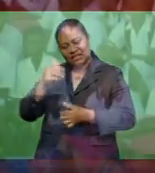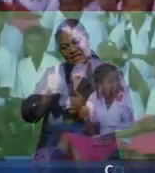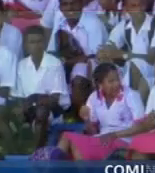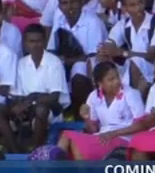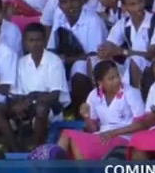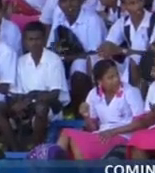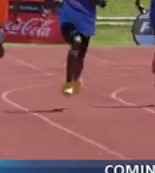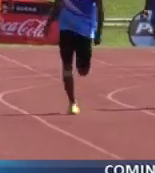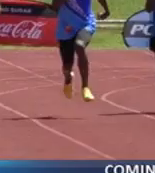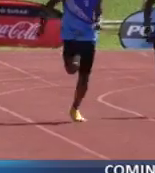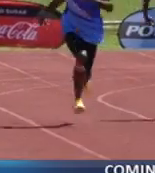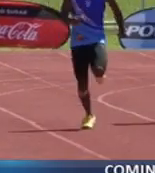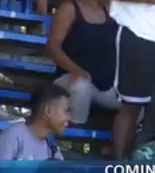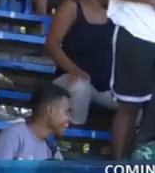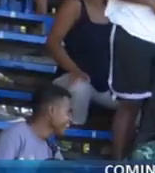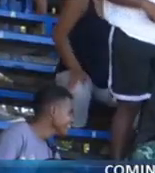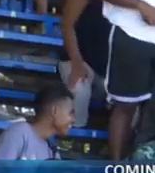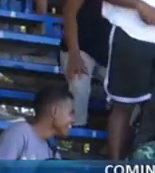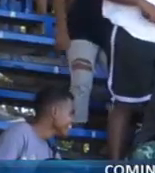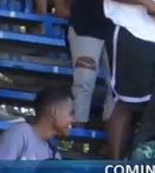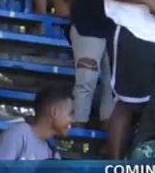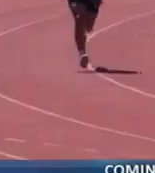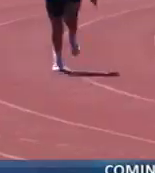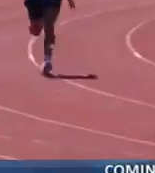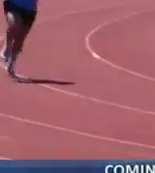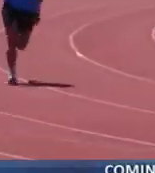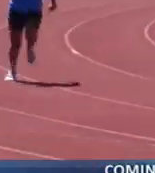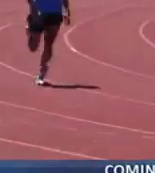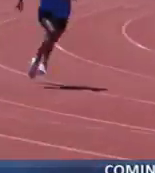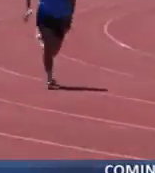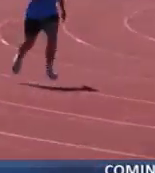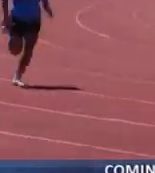sports, Xavier College dominates Barzone,